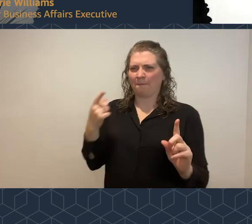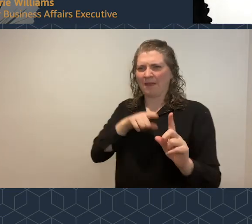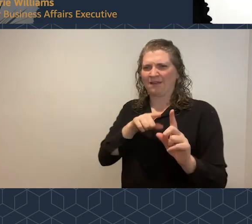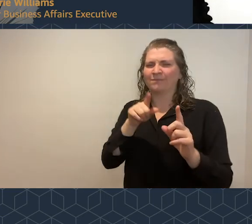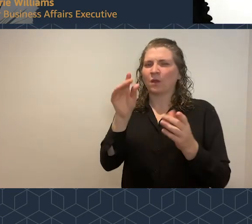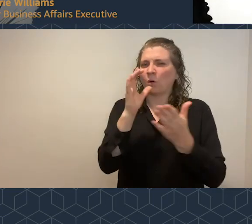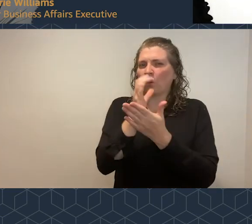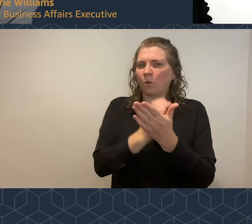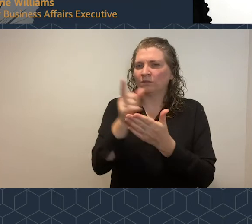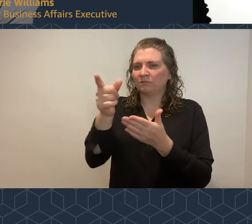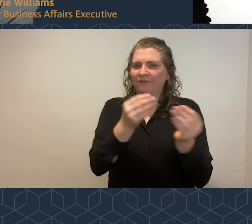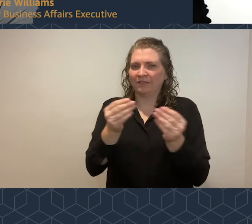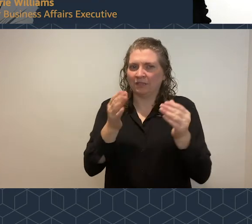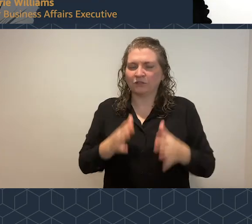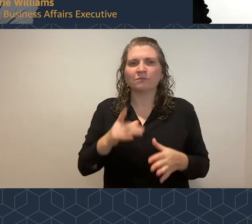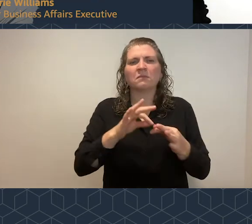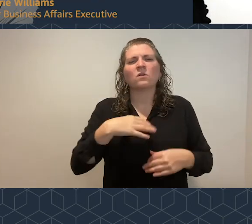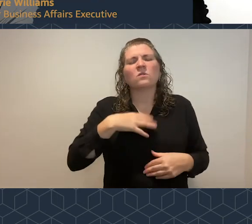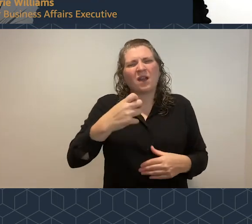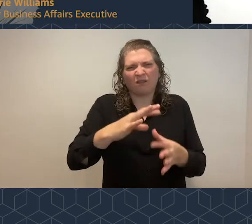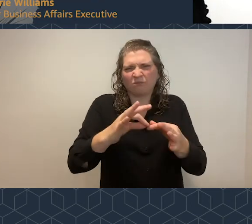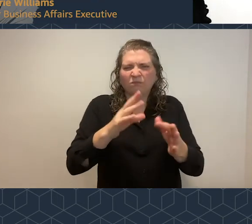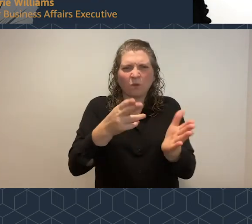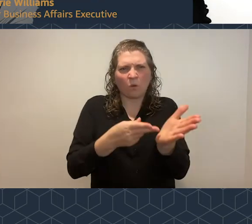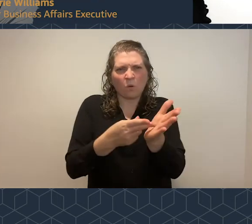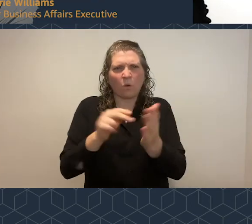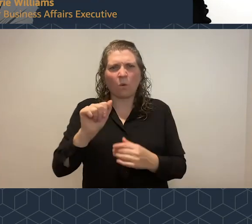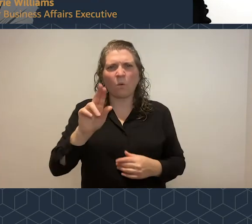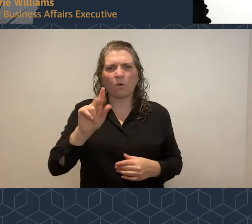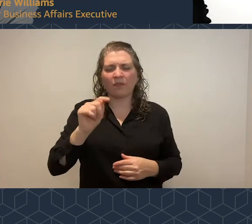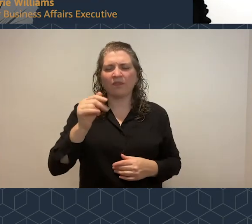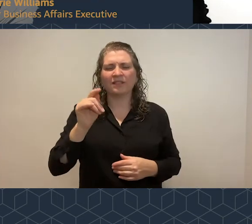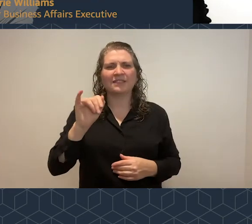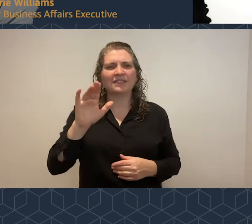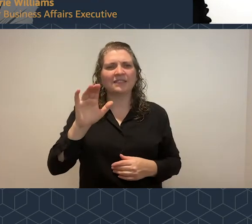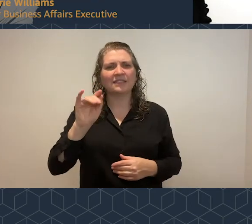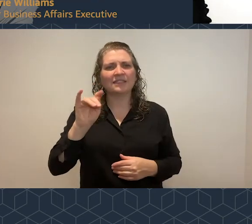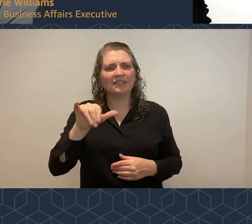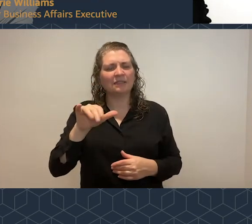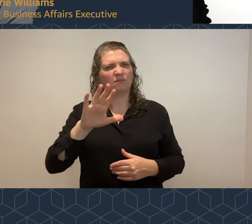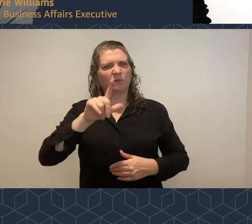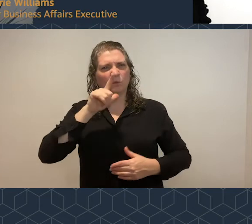uncomfortable as a candidate? Anybody would like to share some overall tips?